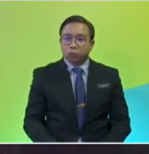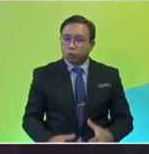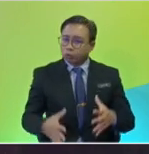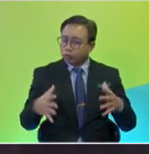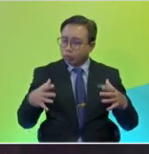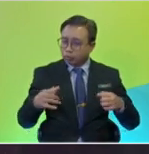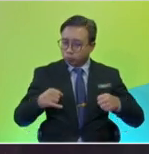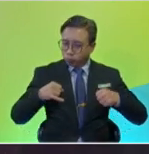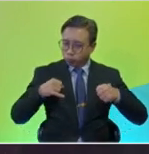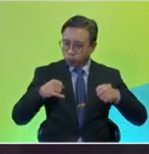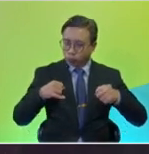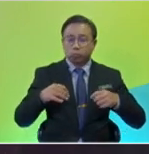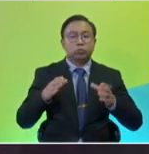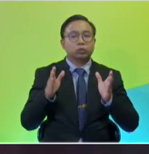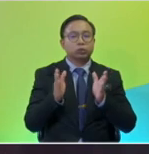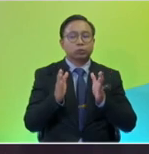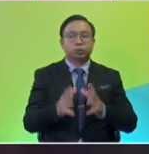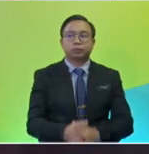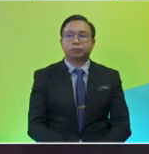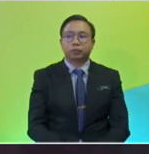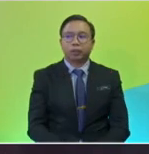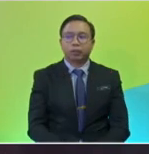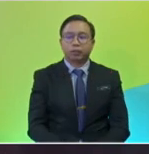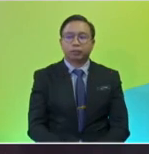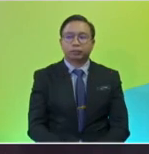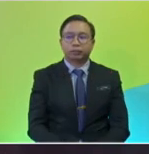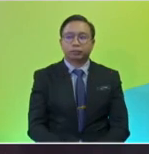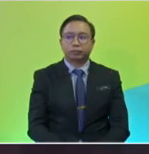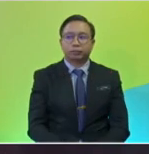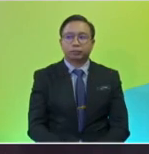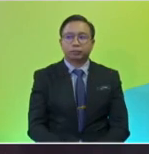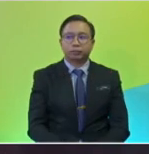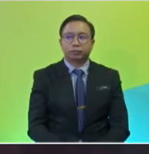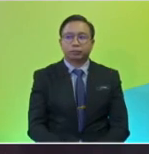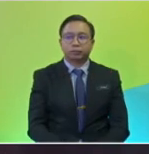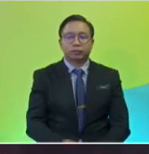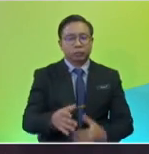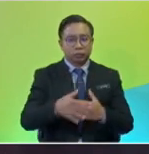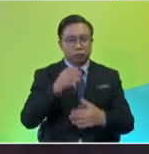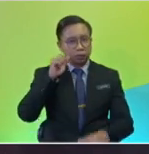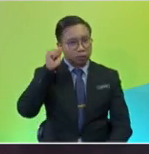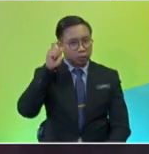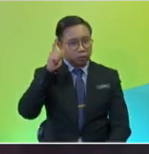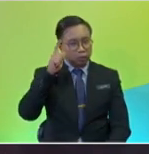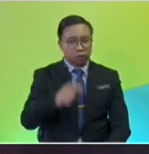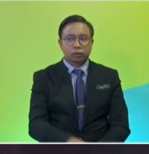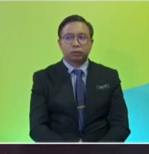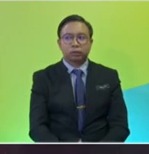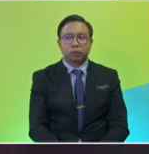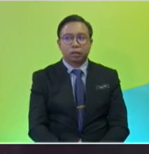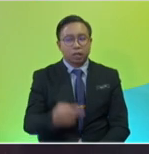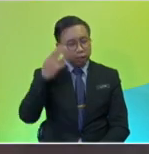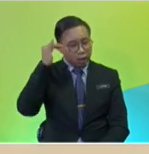small. Okay. Just a quick one, random one, Sean. Okay. I guess I'd like to call Alicia. Alicia, hi